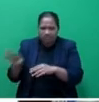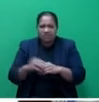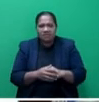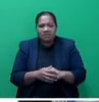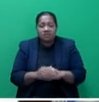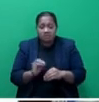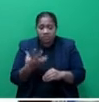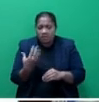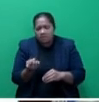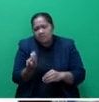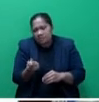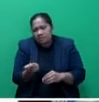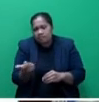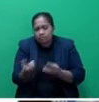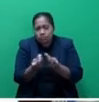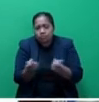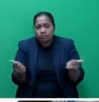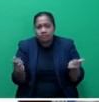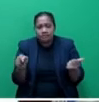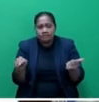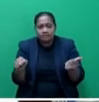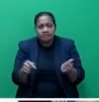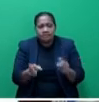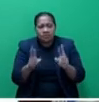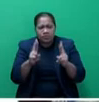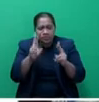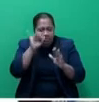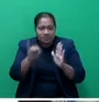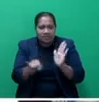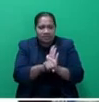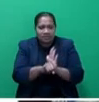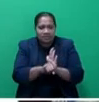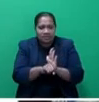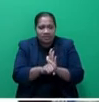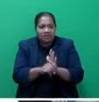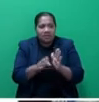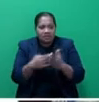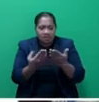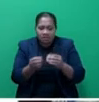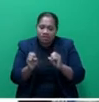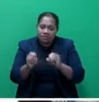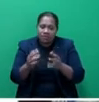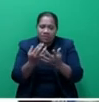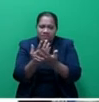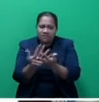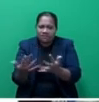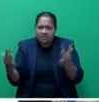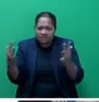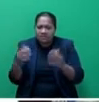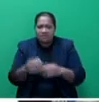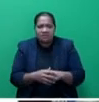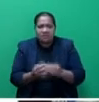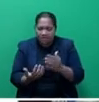also some medium-term solutions which they have identified, and which is installing silt fence and planting